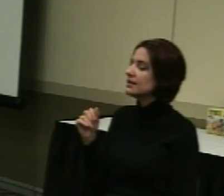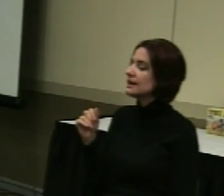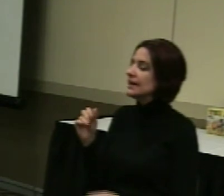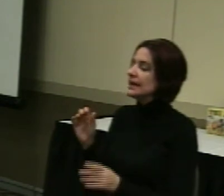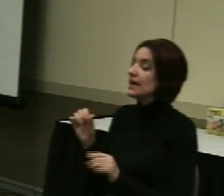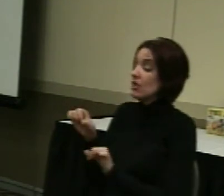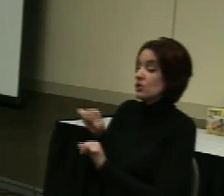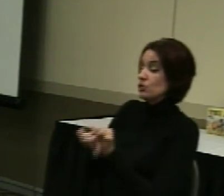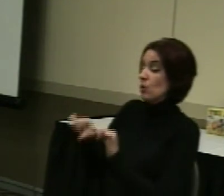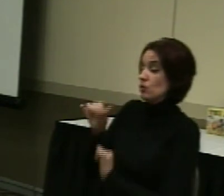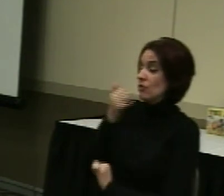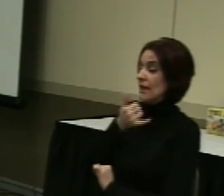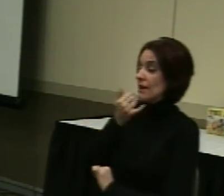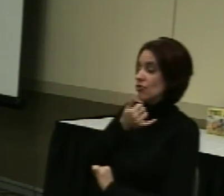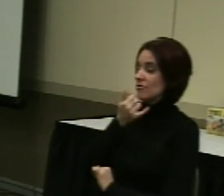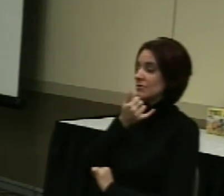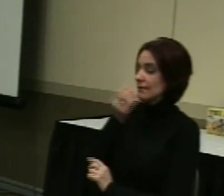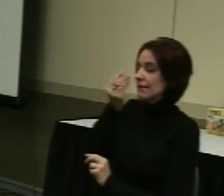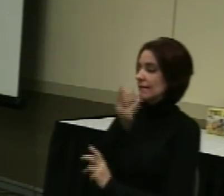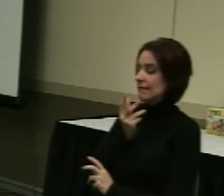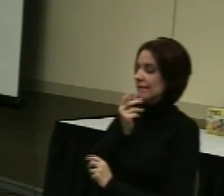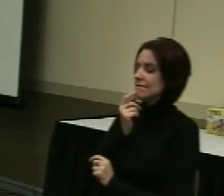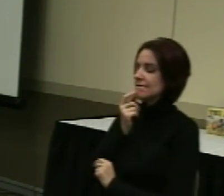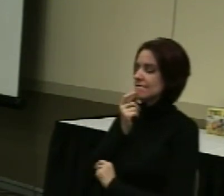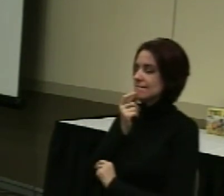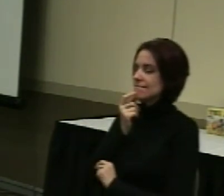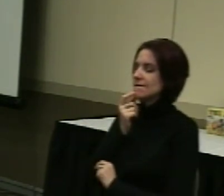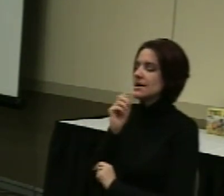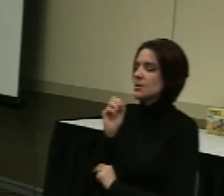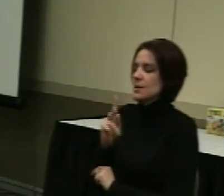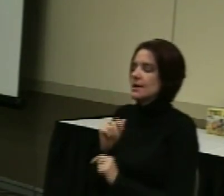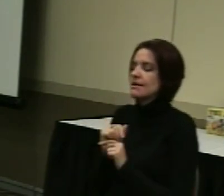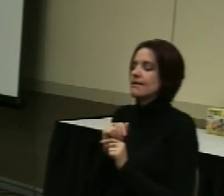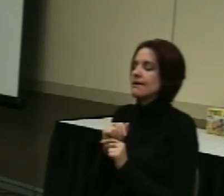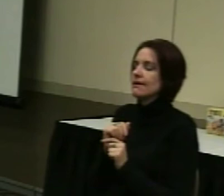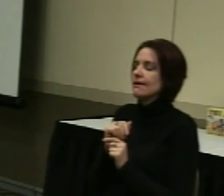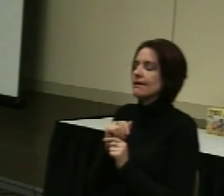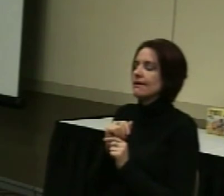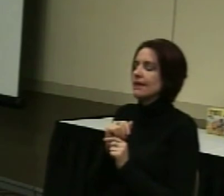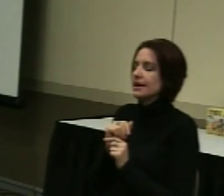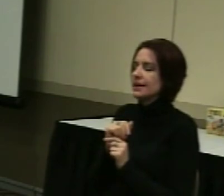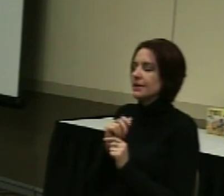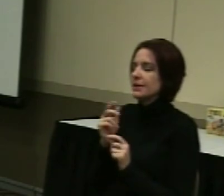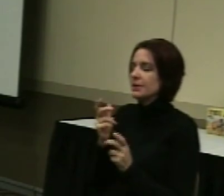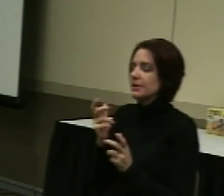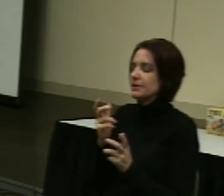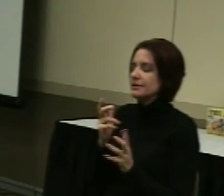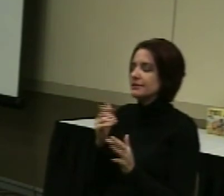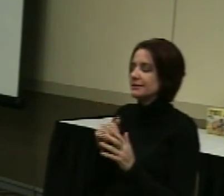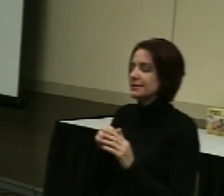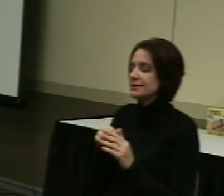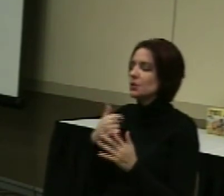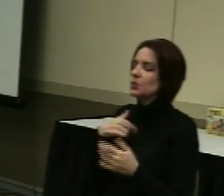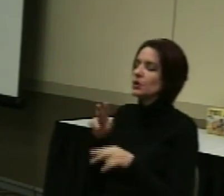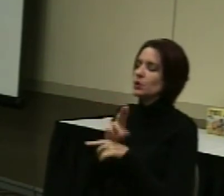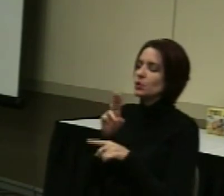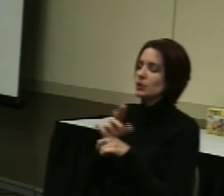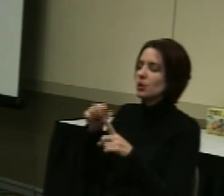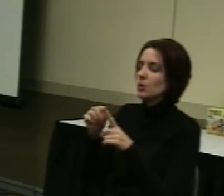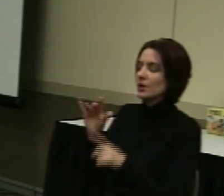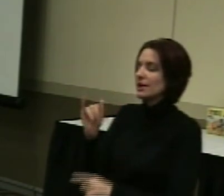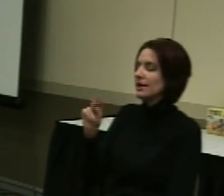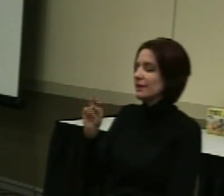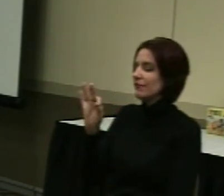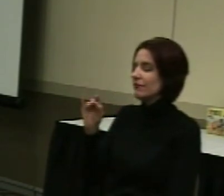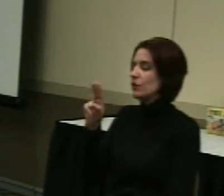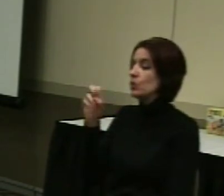tell us indeed what you might want to, what we use, as educators we use the word infuse, don't we?